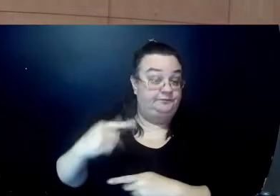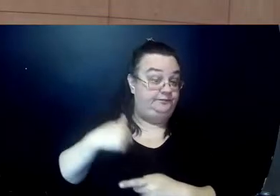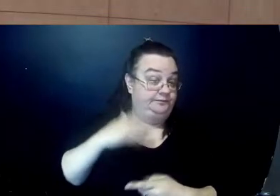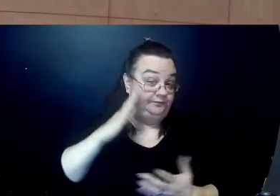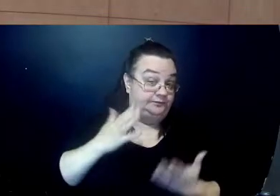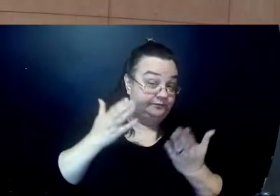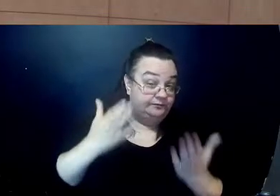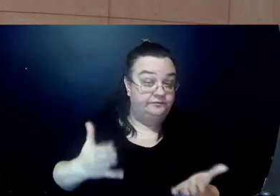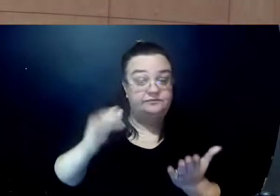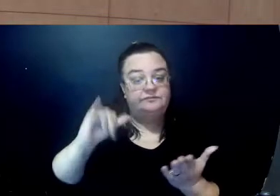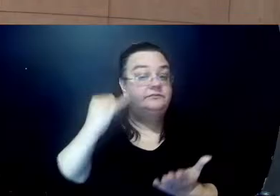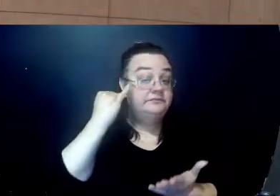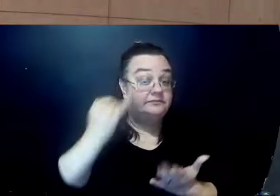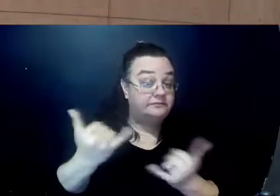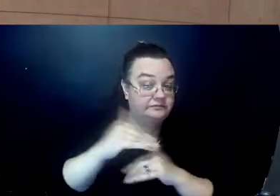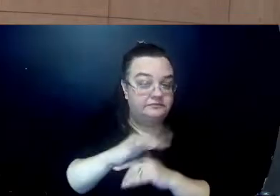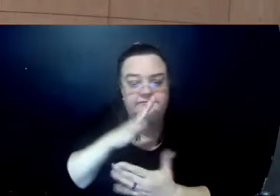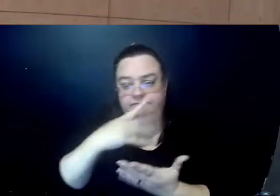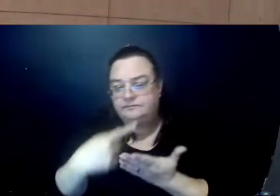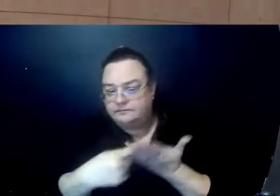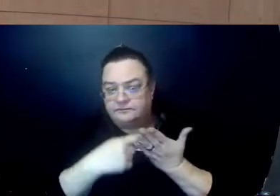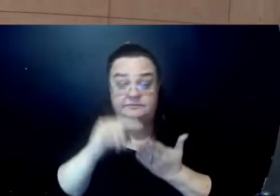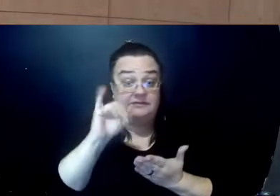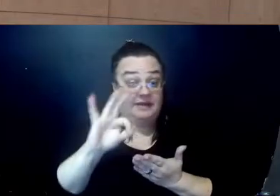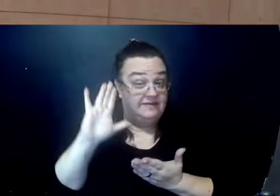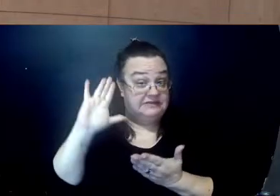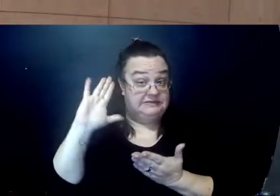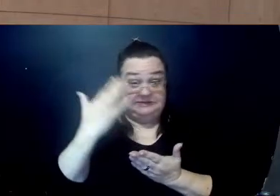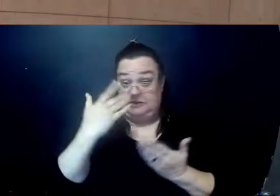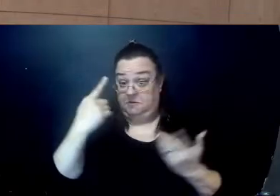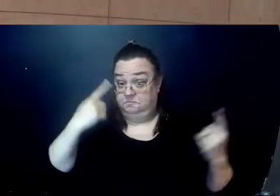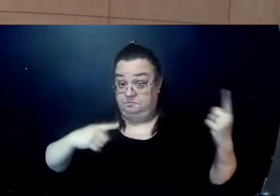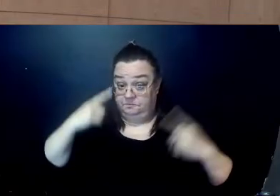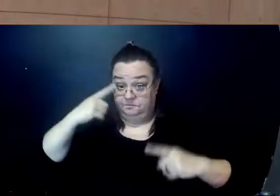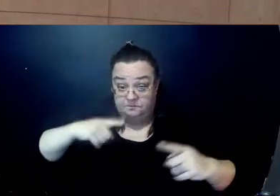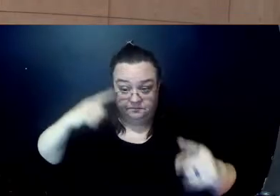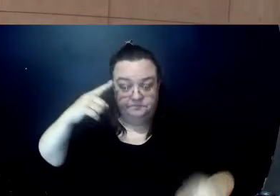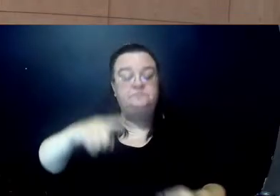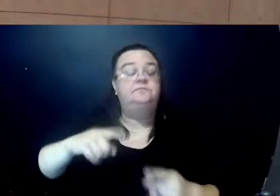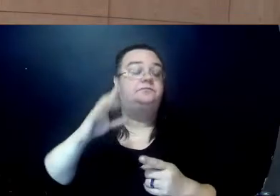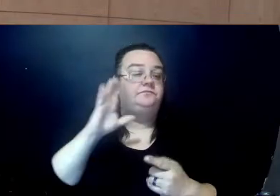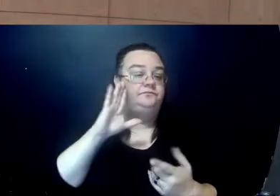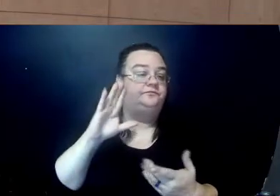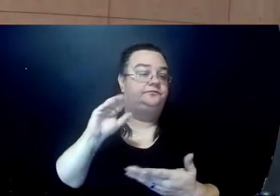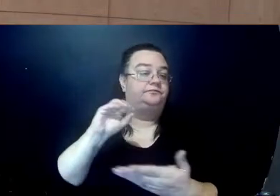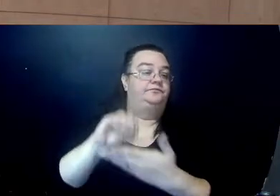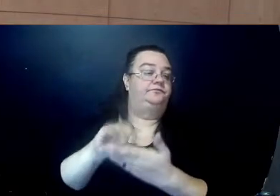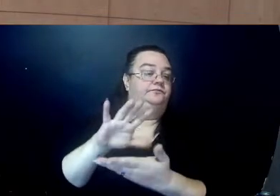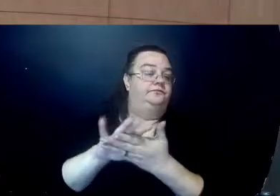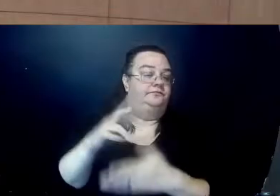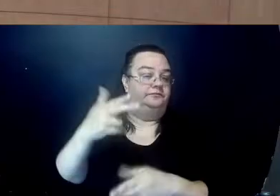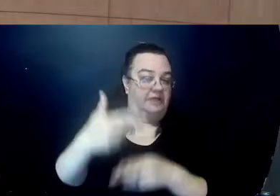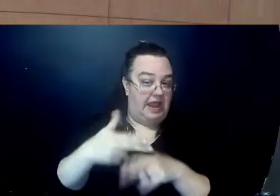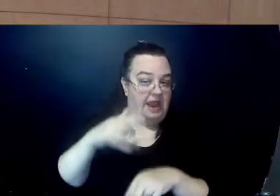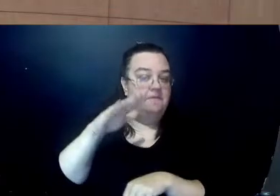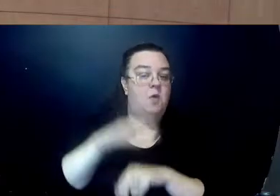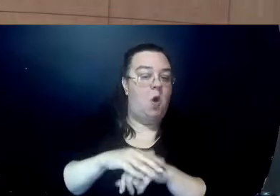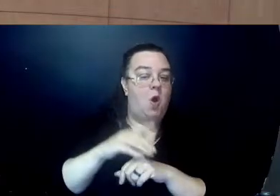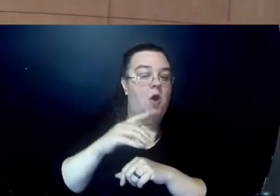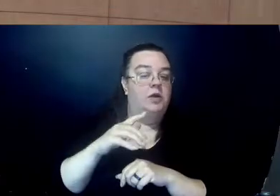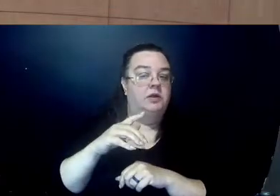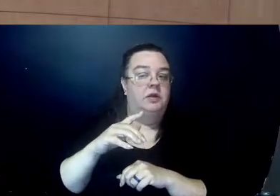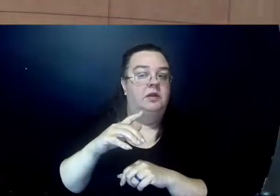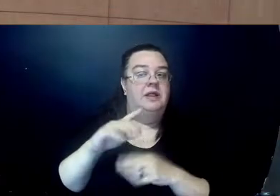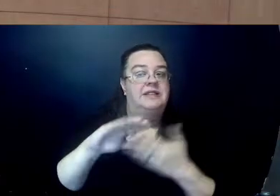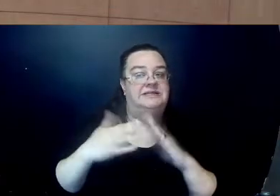idea tonight, and if we seem to have consensus, to put the name on the May 14 town